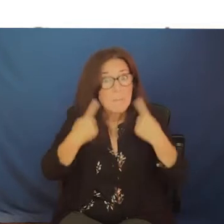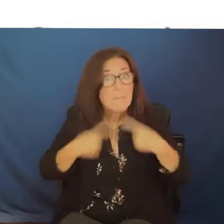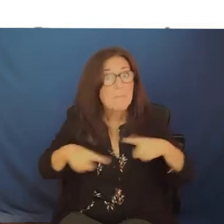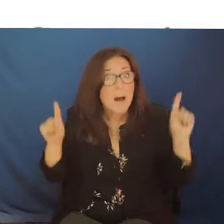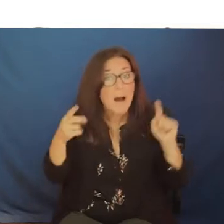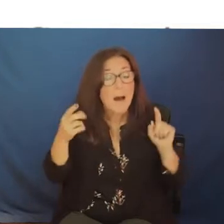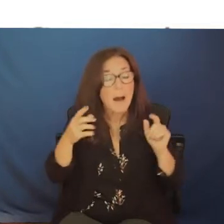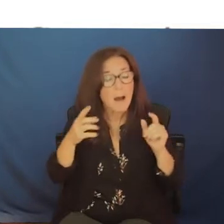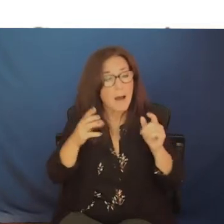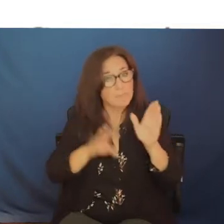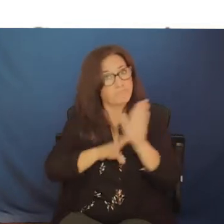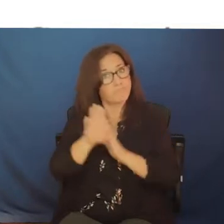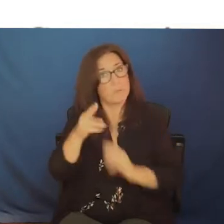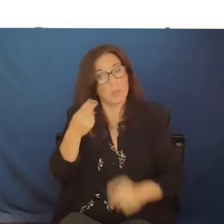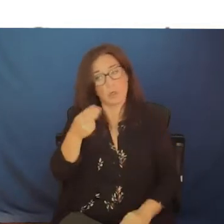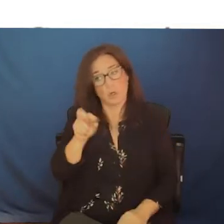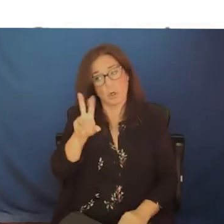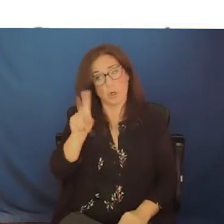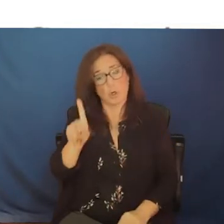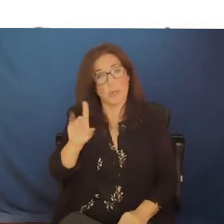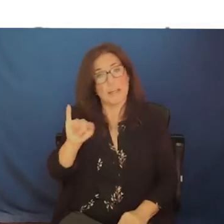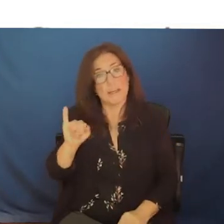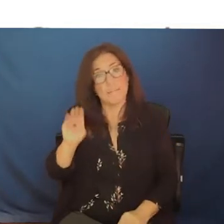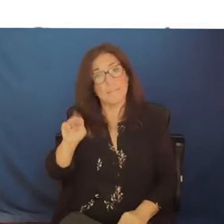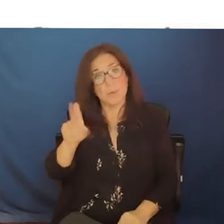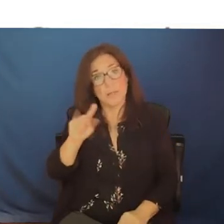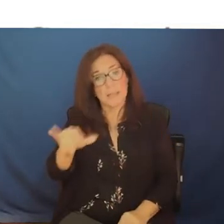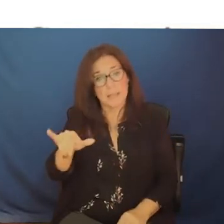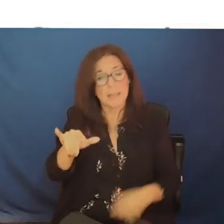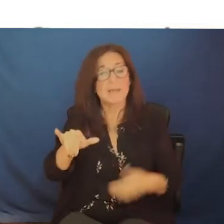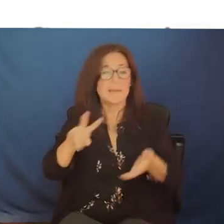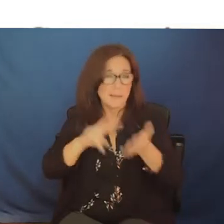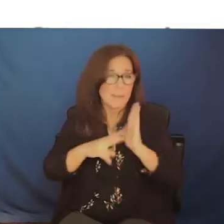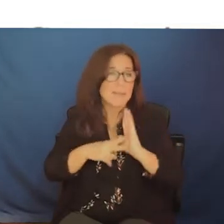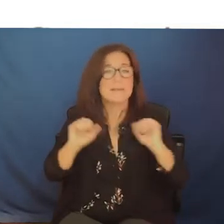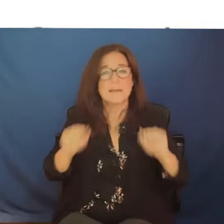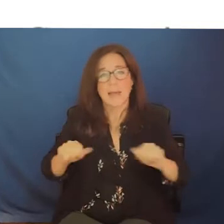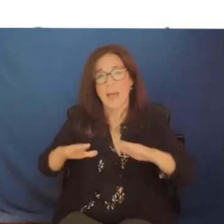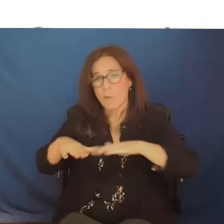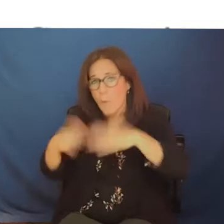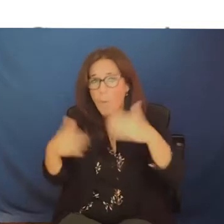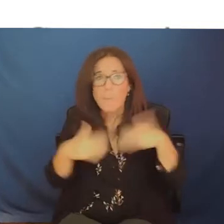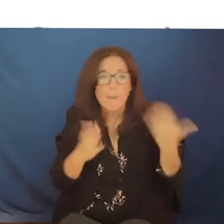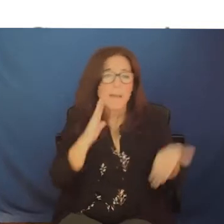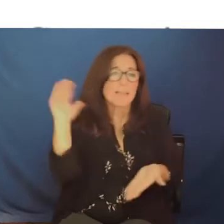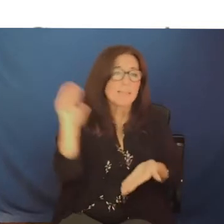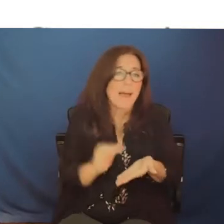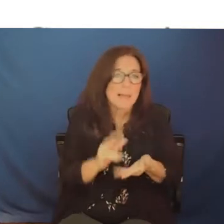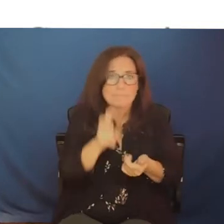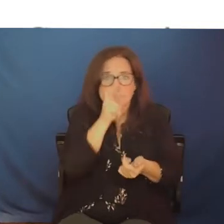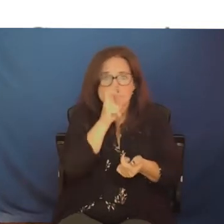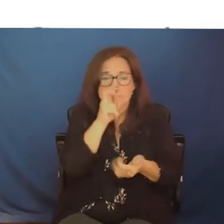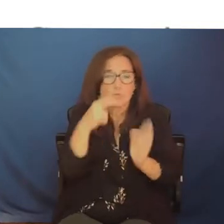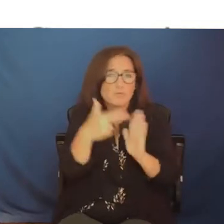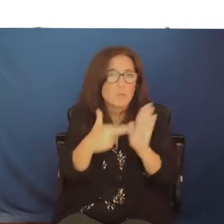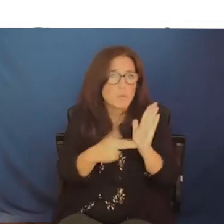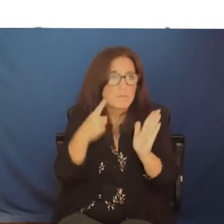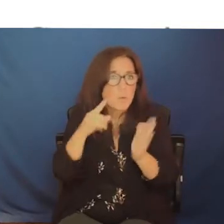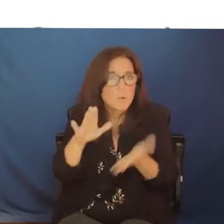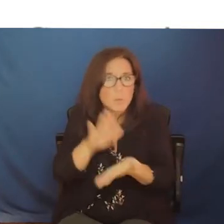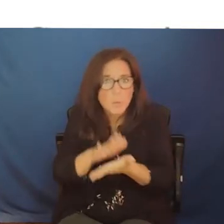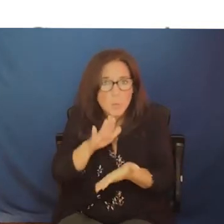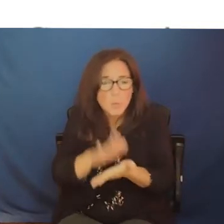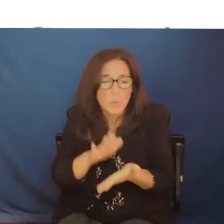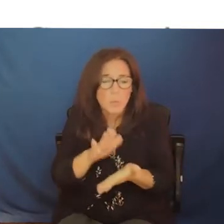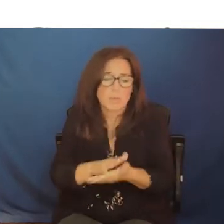the looser we can be with our protocols in the school. So I'd be remiss to make